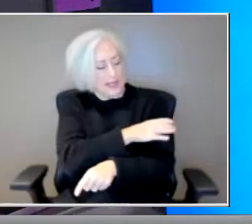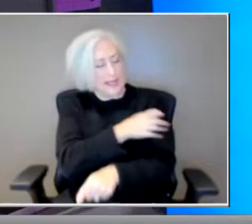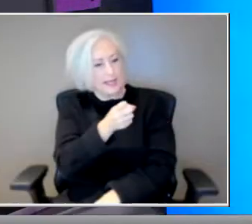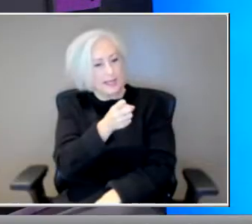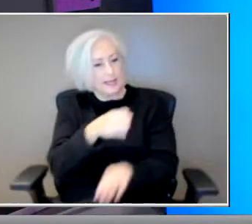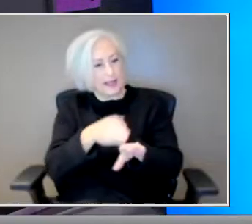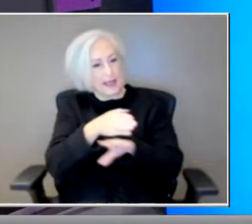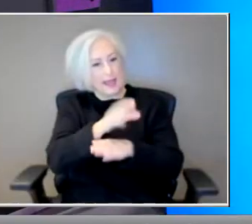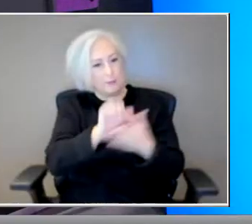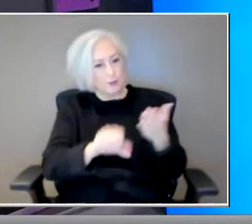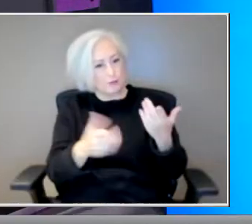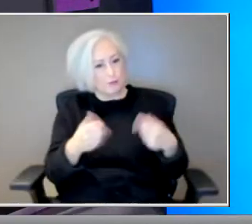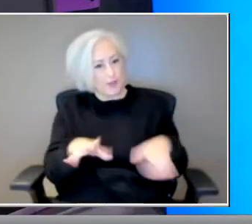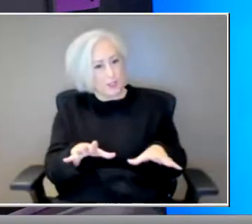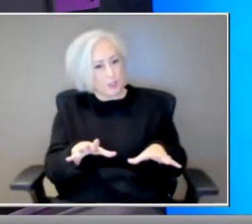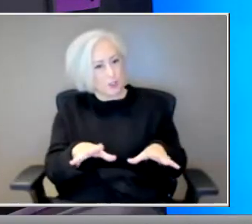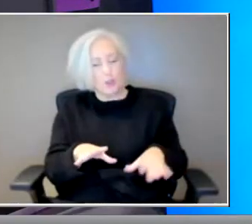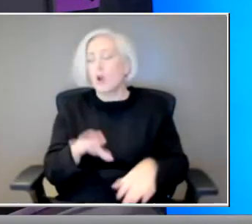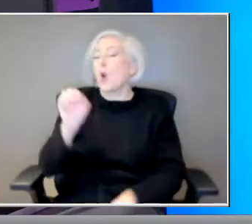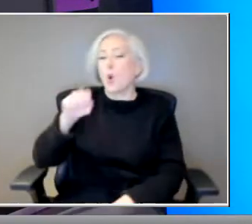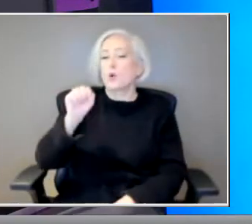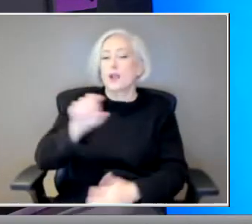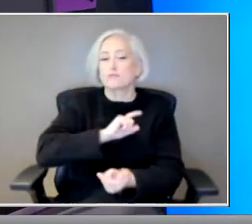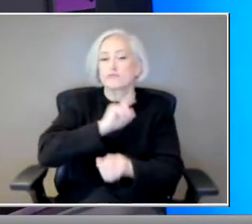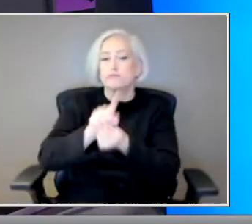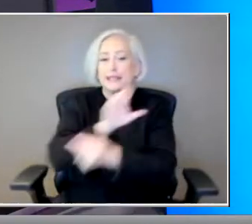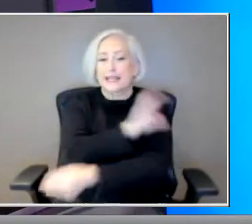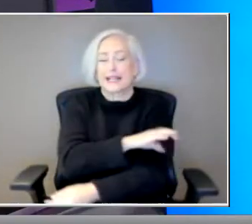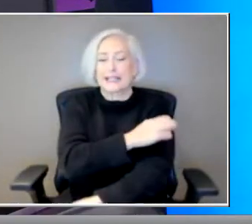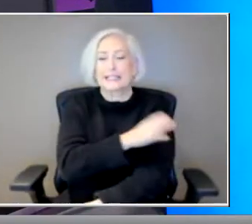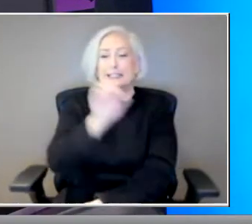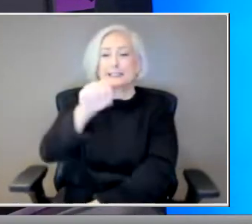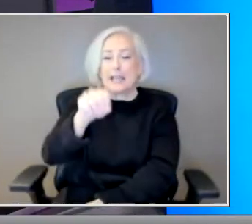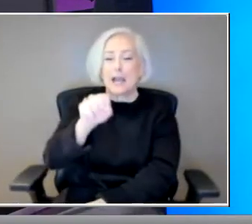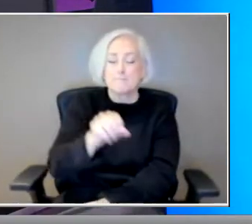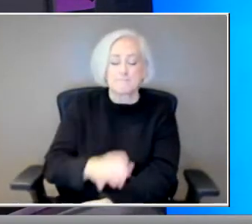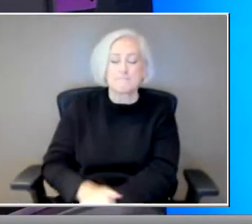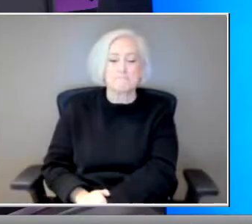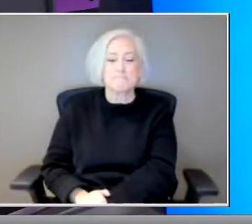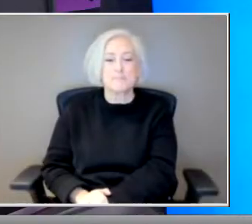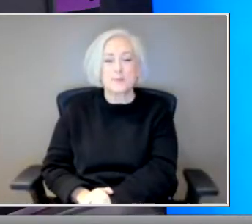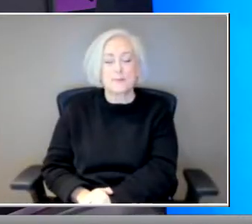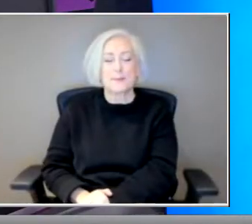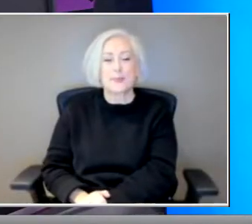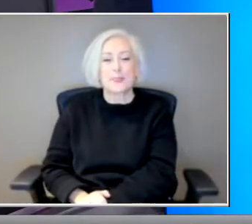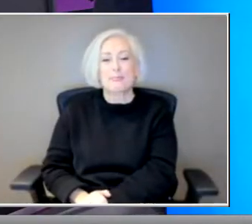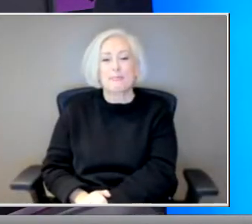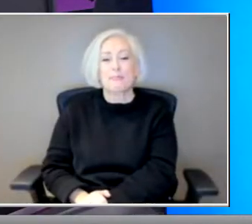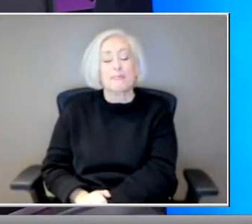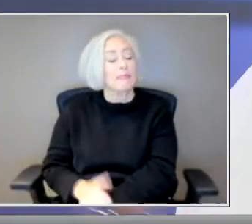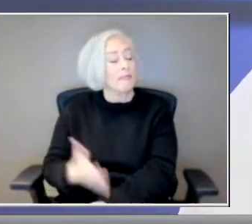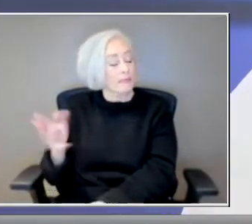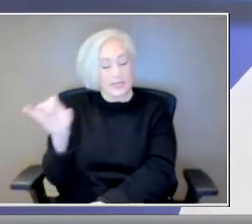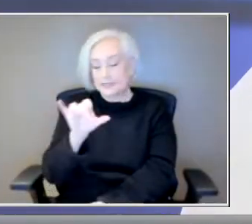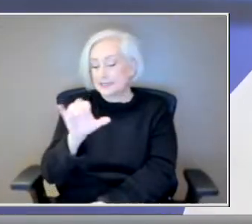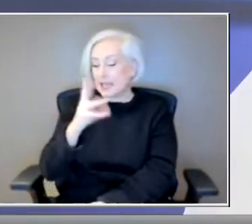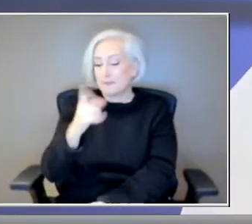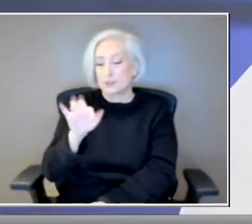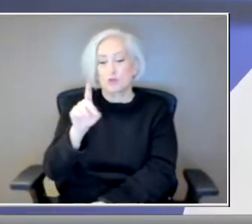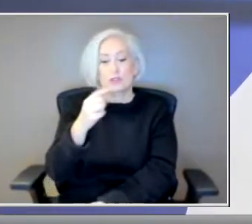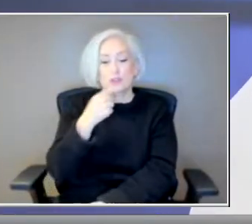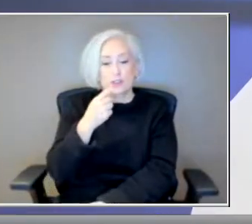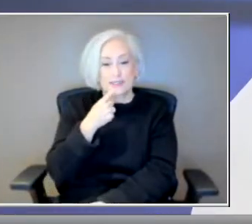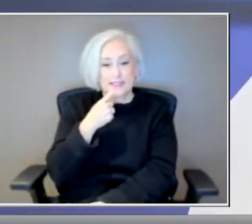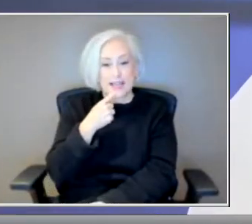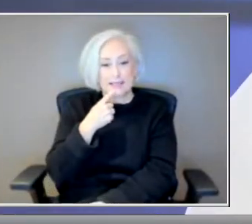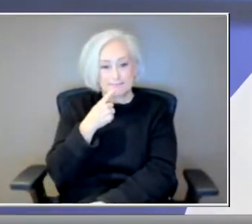we did see once in clinic, yeah. Okay. Yeah, and then since then, yeah. But just like Richard's doing, being proactive is